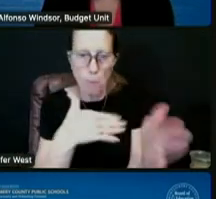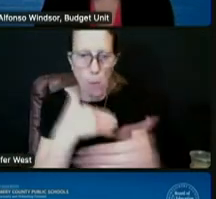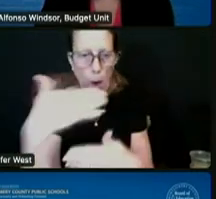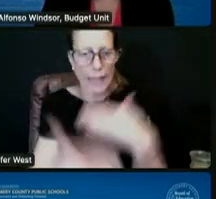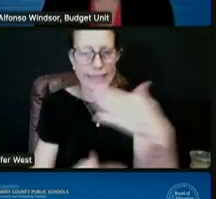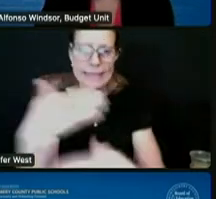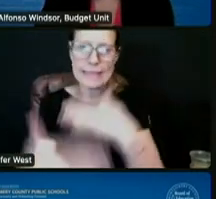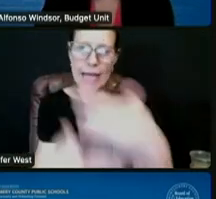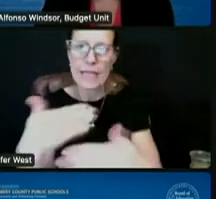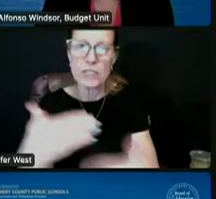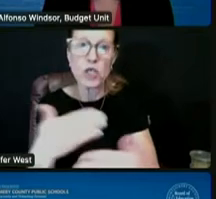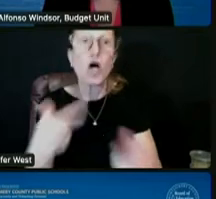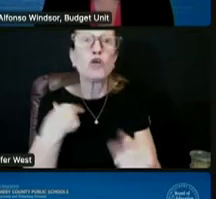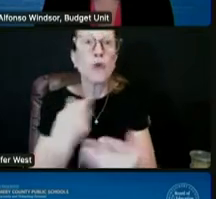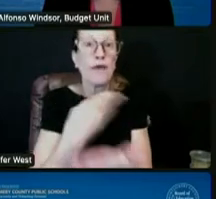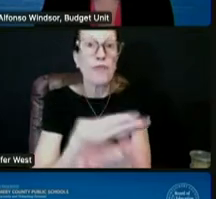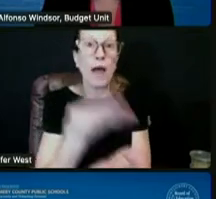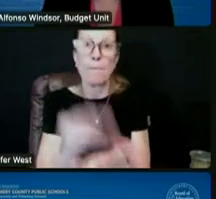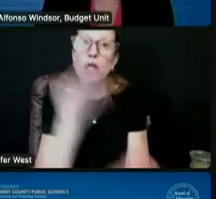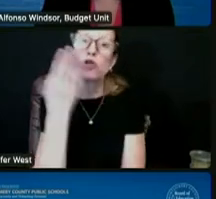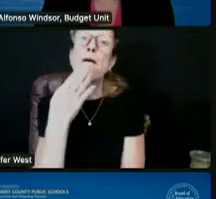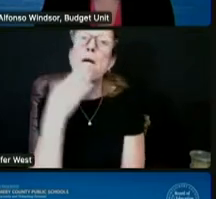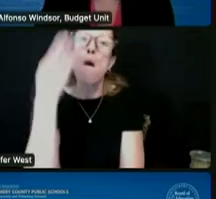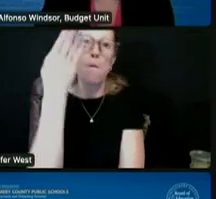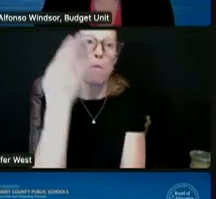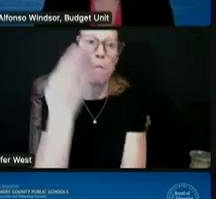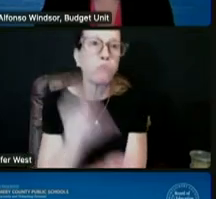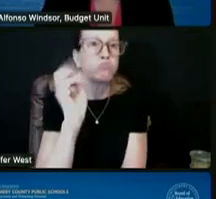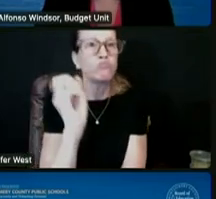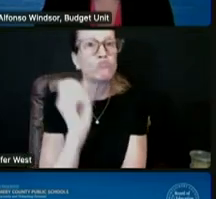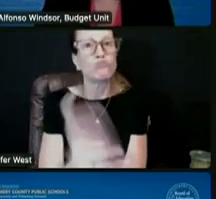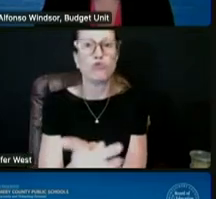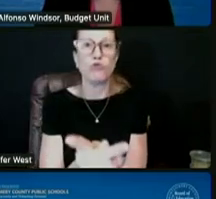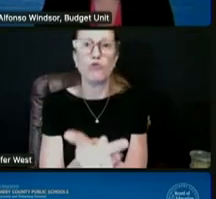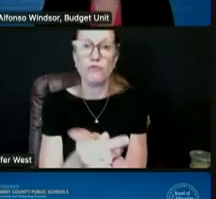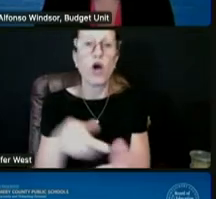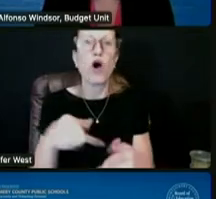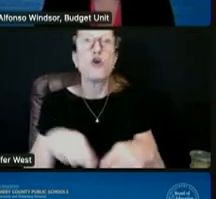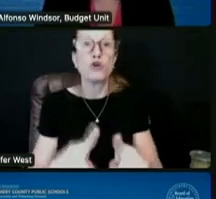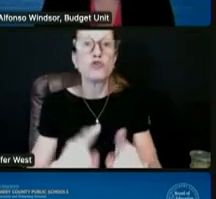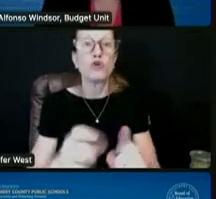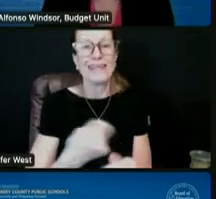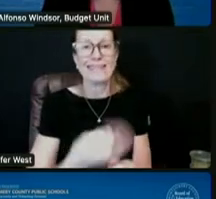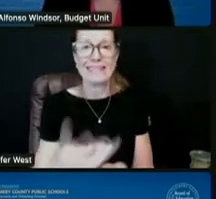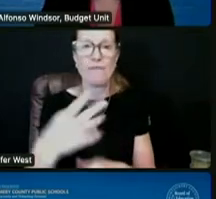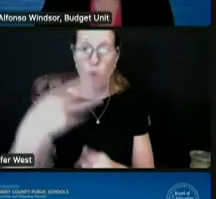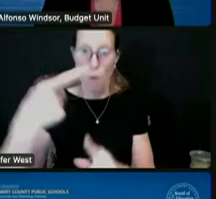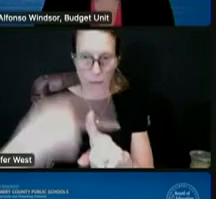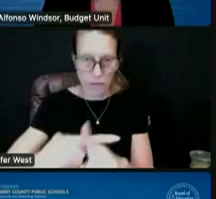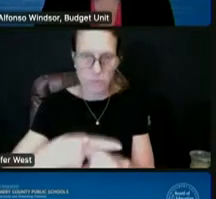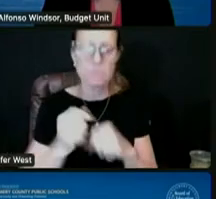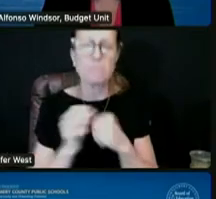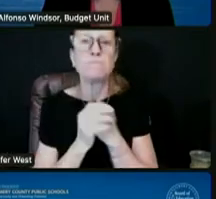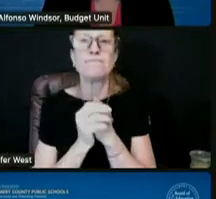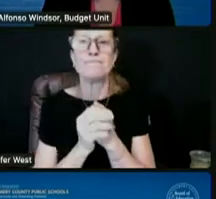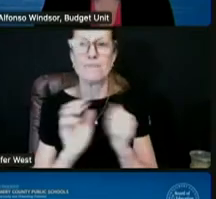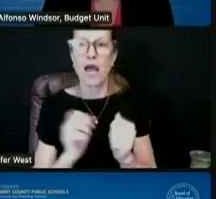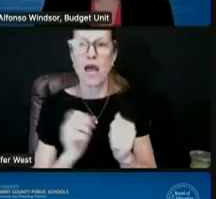budget approved over a series of months. So before we get any further, the first thing I want to